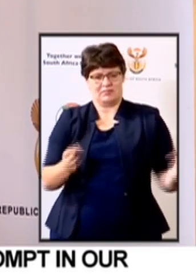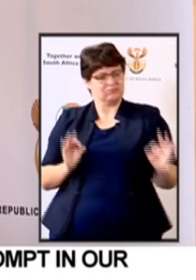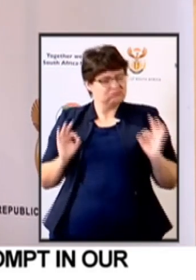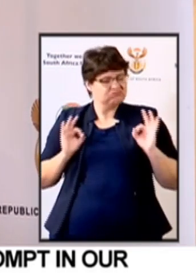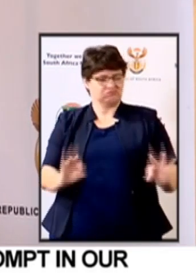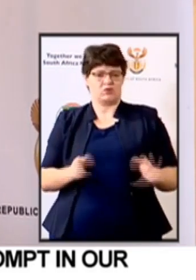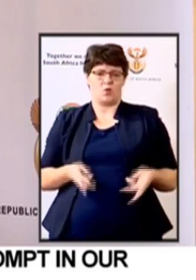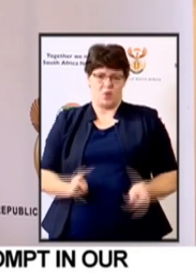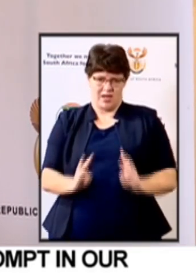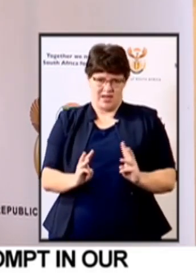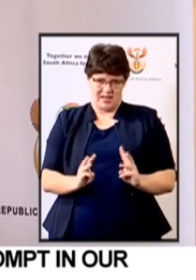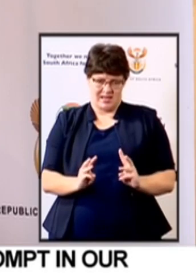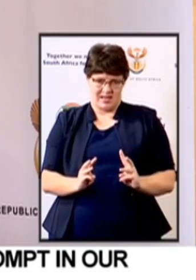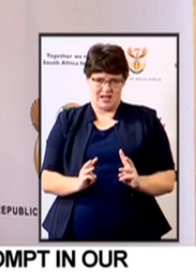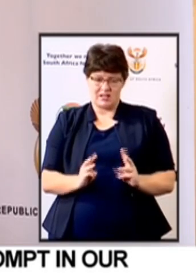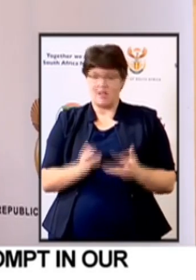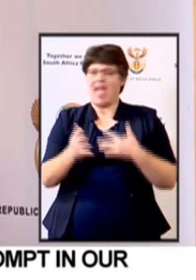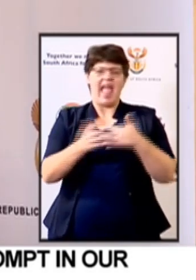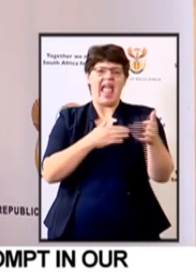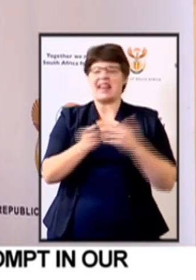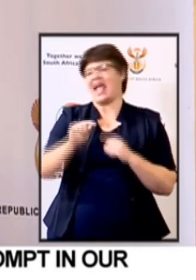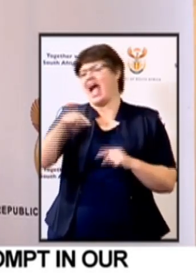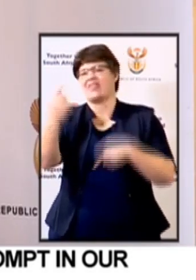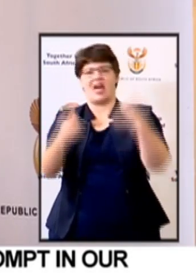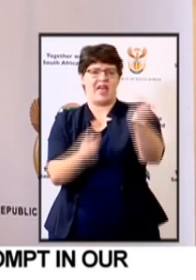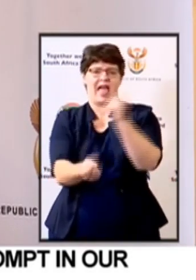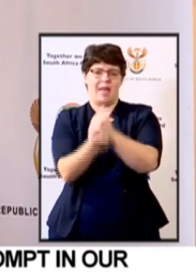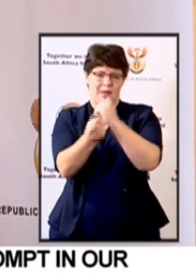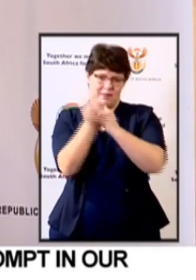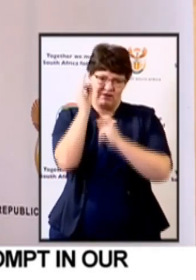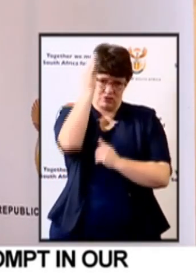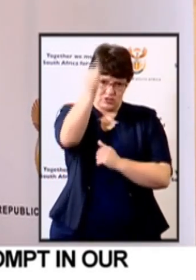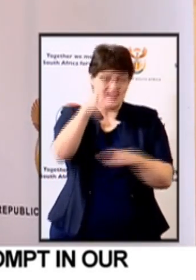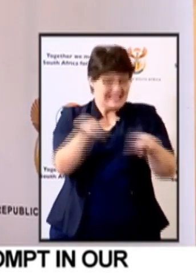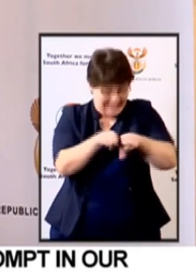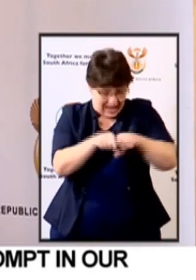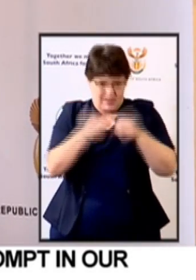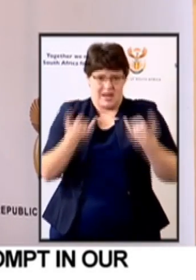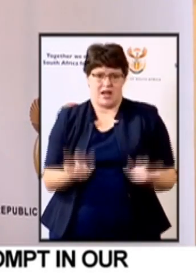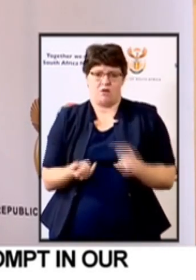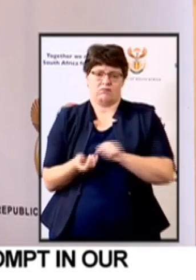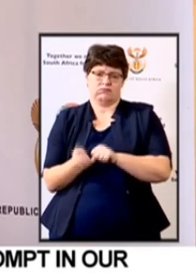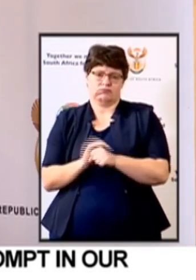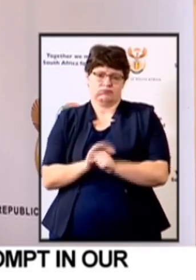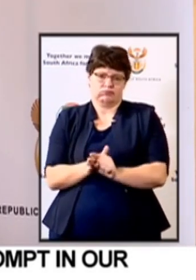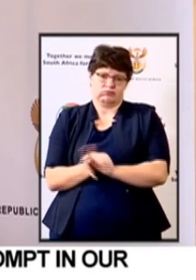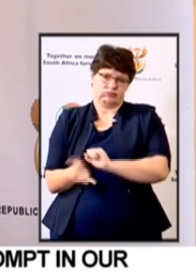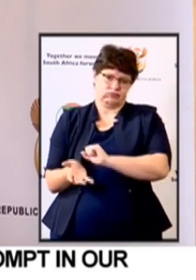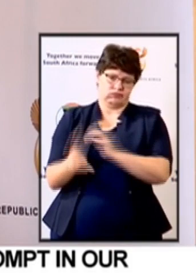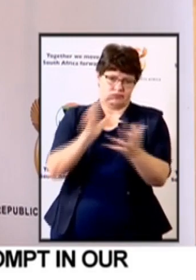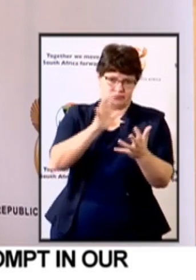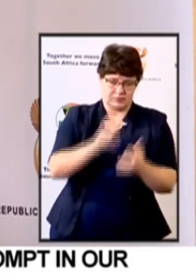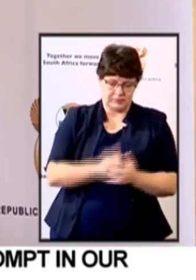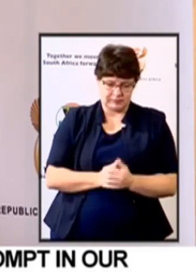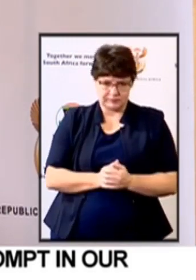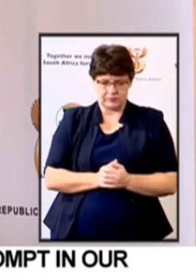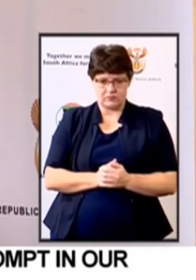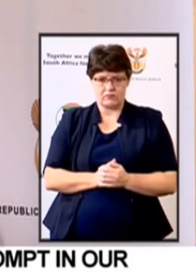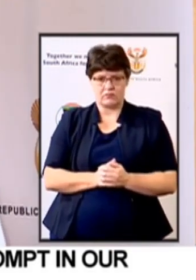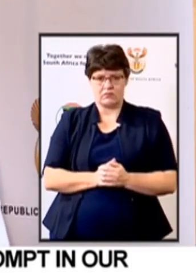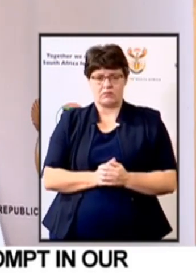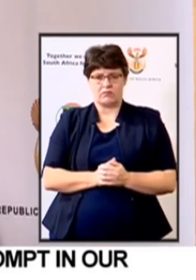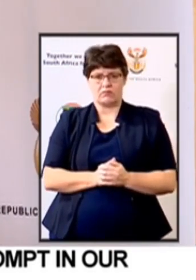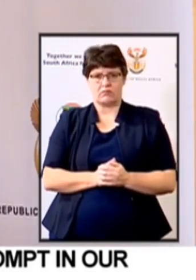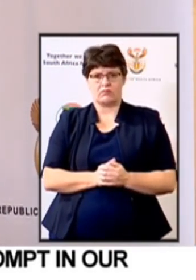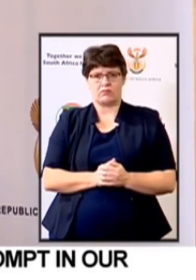to services during any pandemic, including this one. At this stage, it becomes relevant to borrow